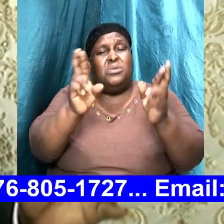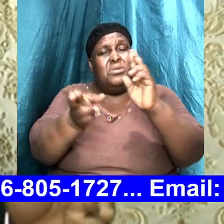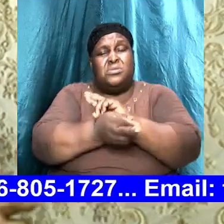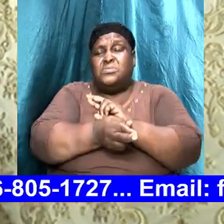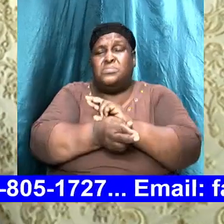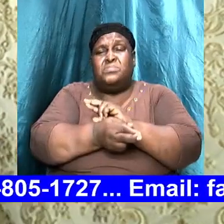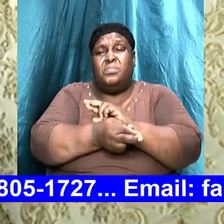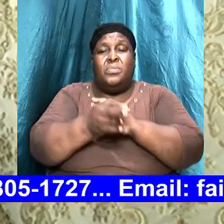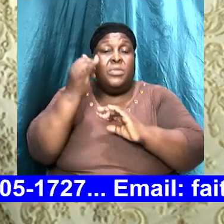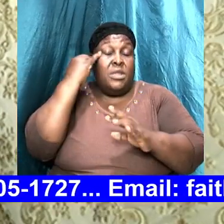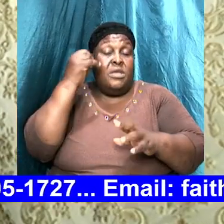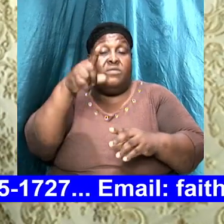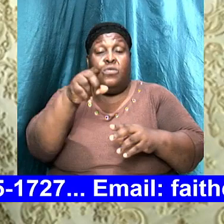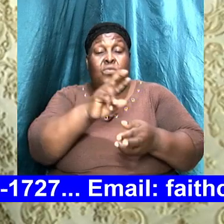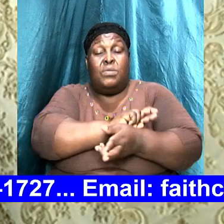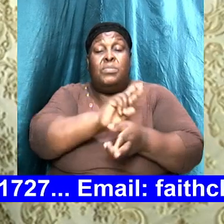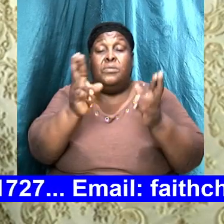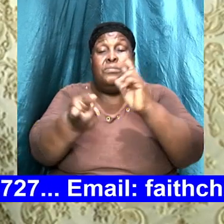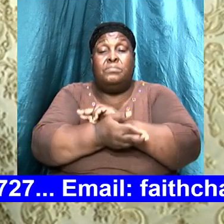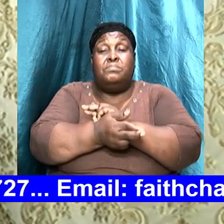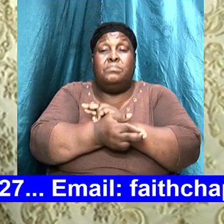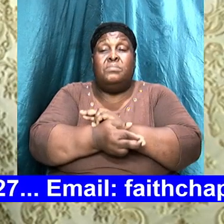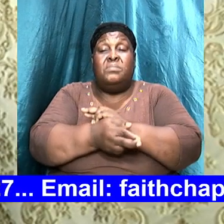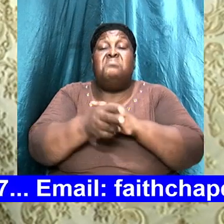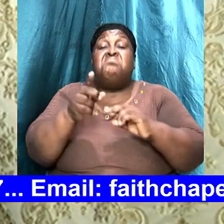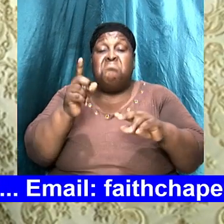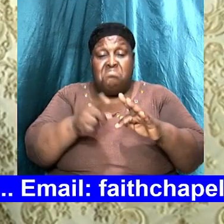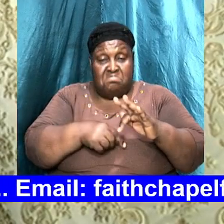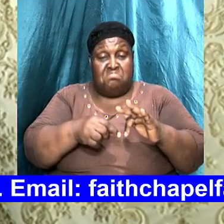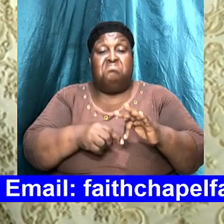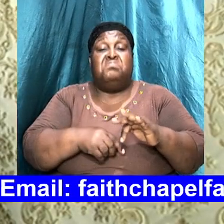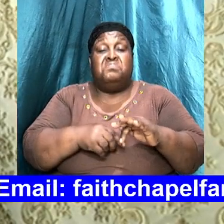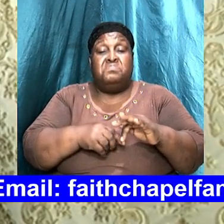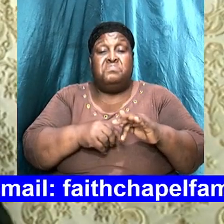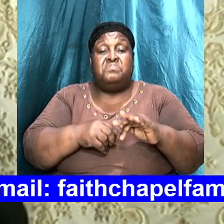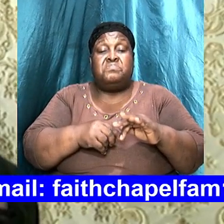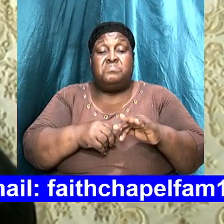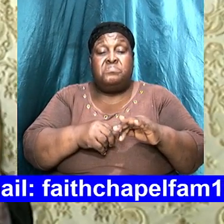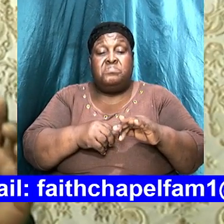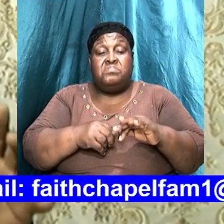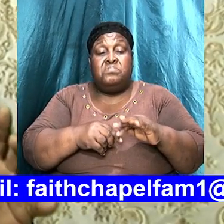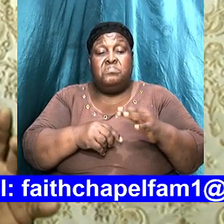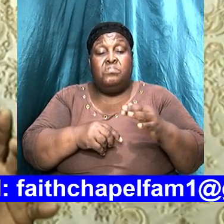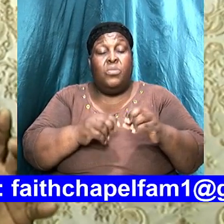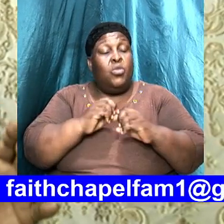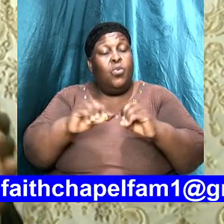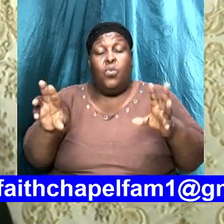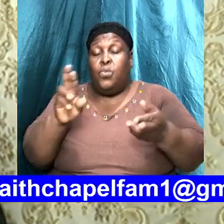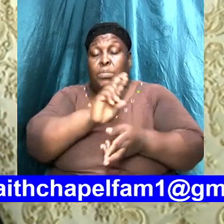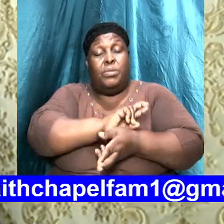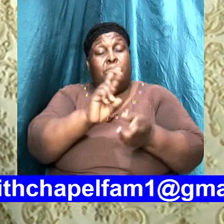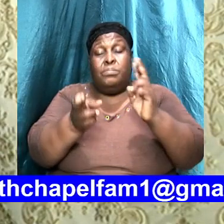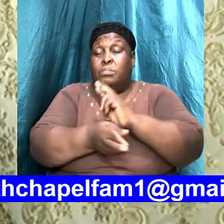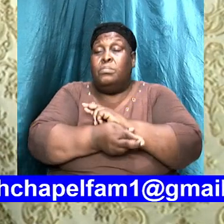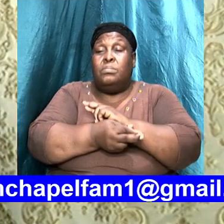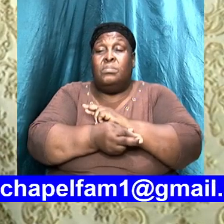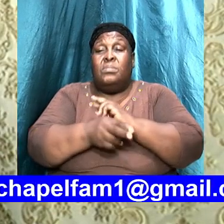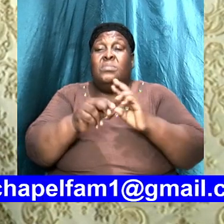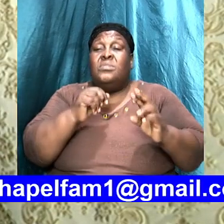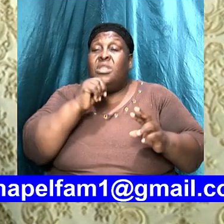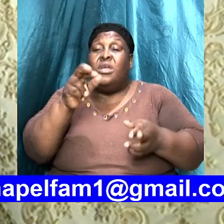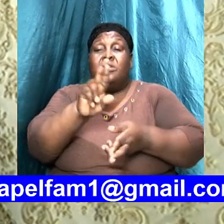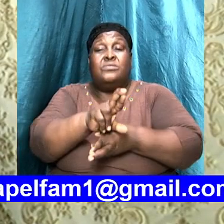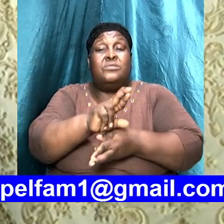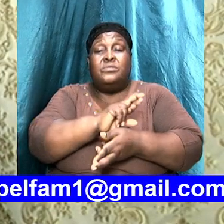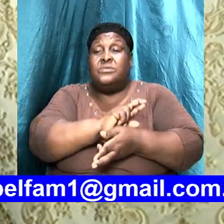so if you repent then so if you don't repent you are not going to receive